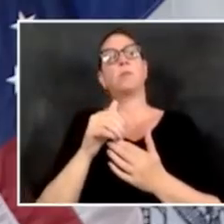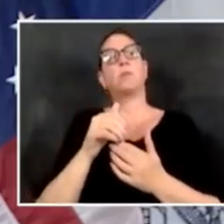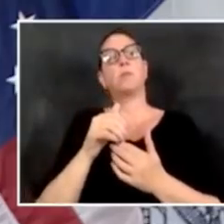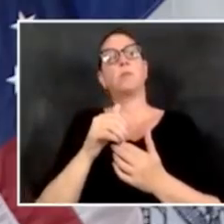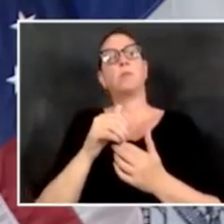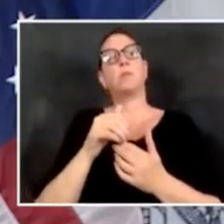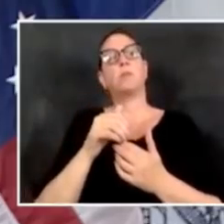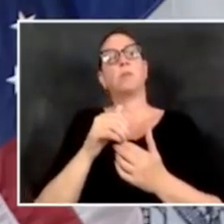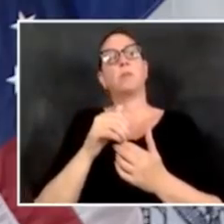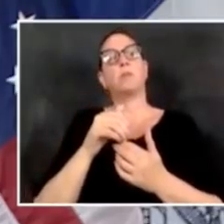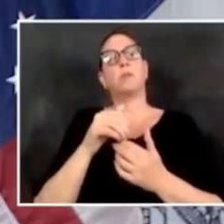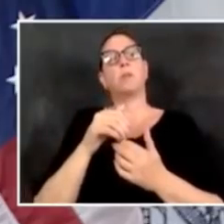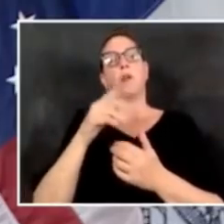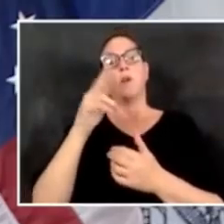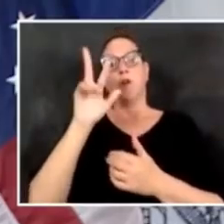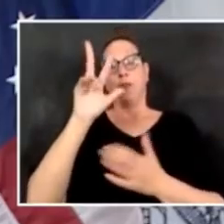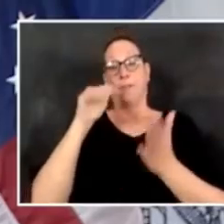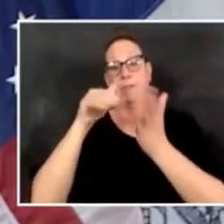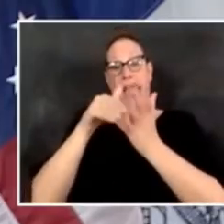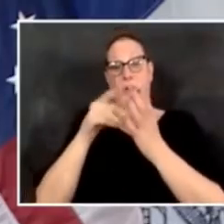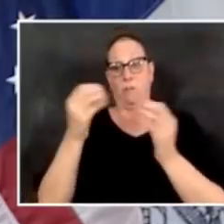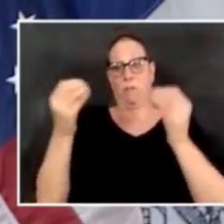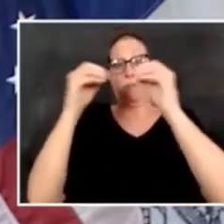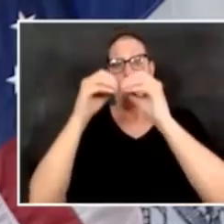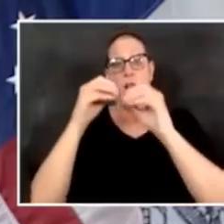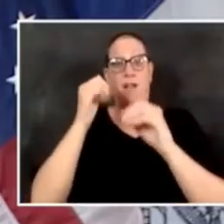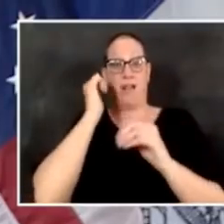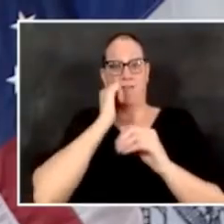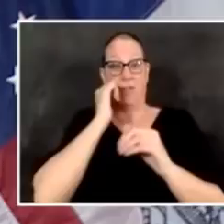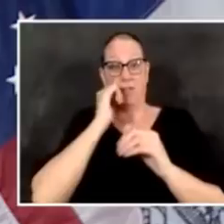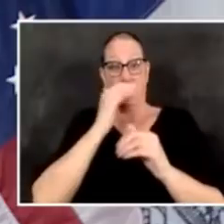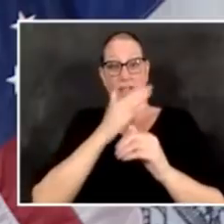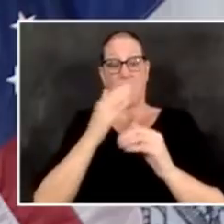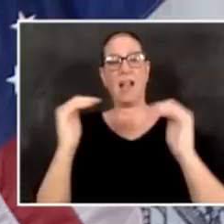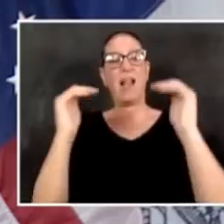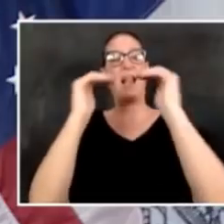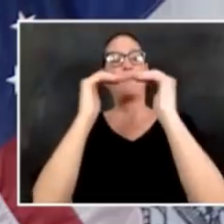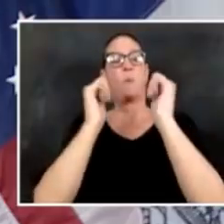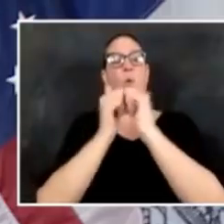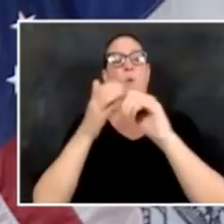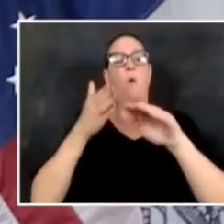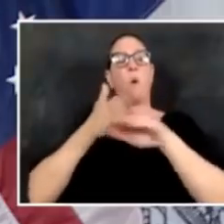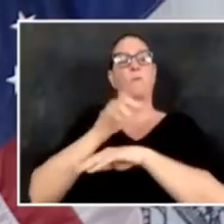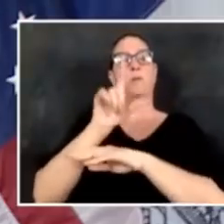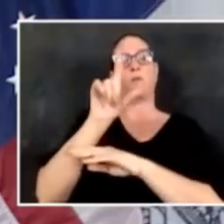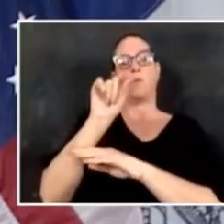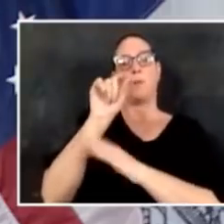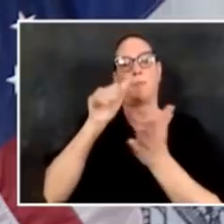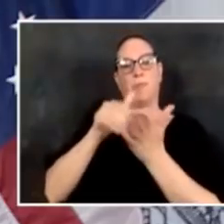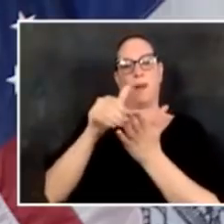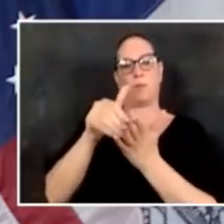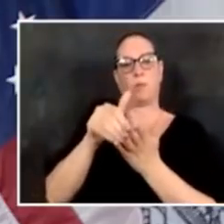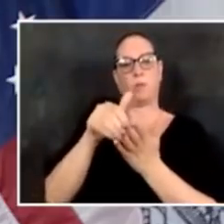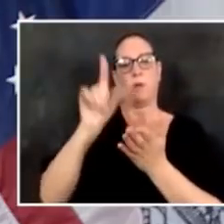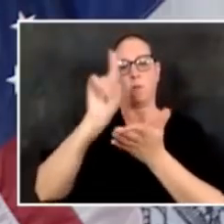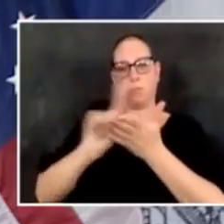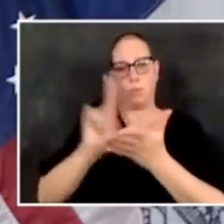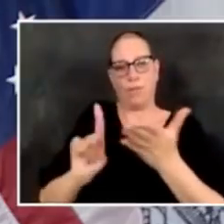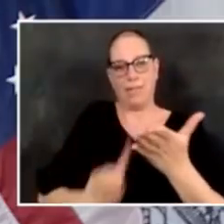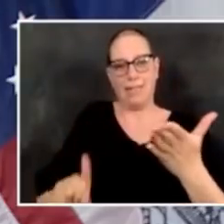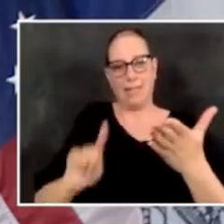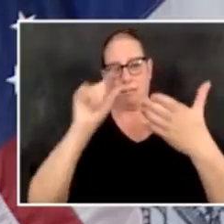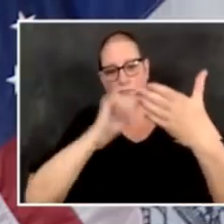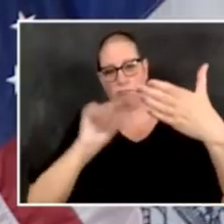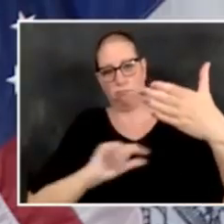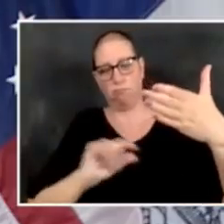you're adding, over 20,000 more per week. So that's a big deal. But that number has to grow a whole lot more,